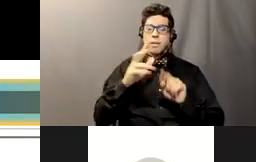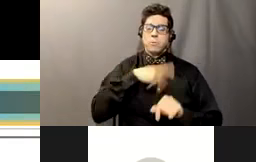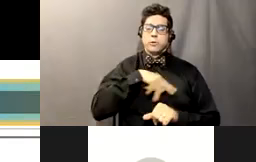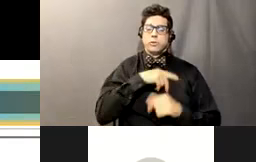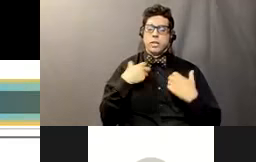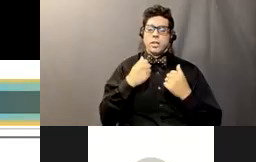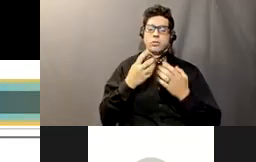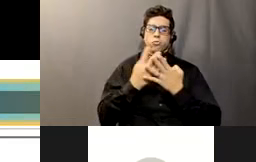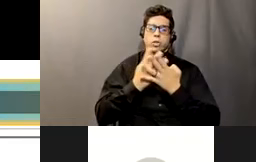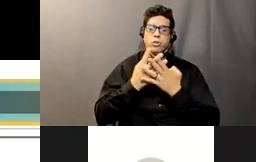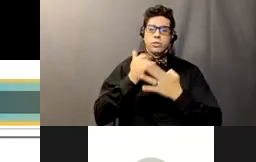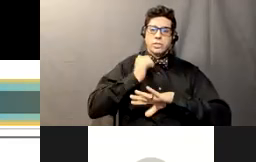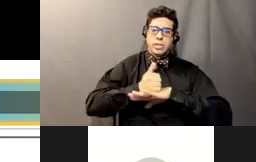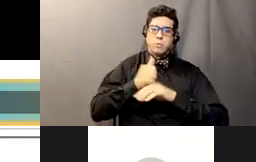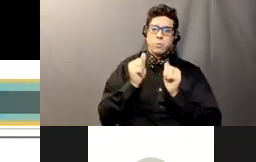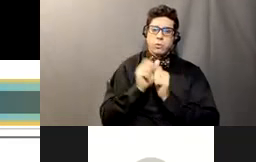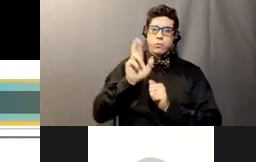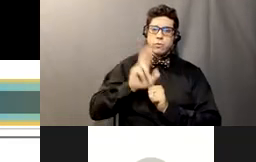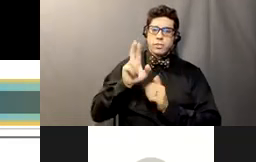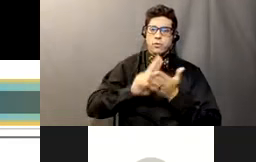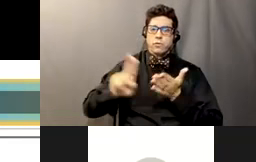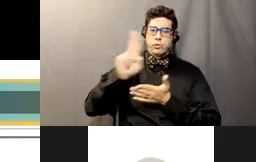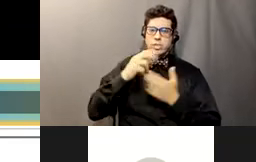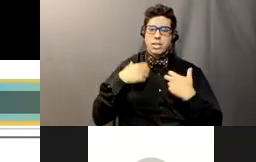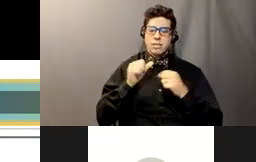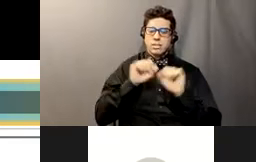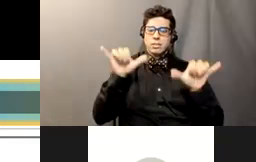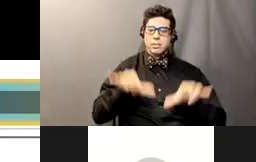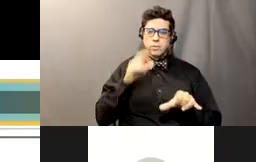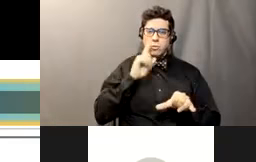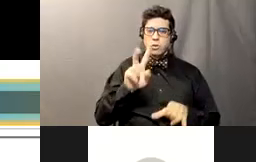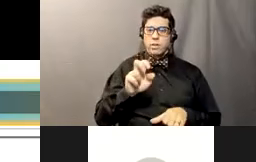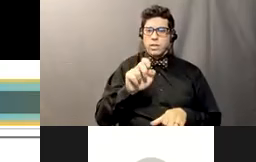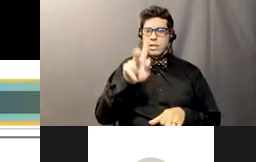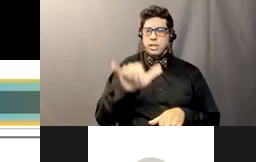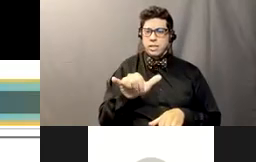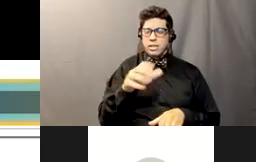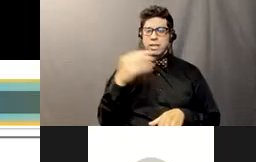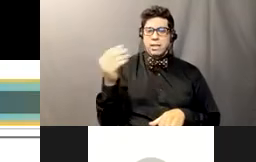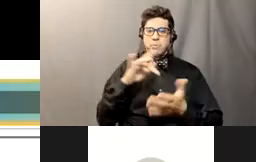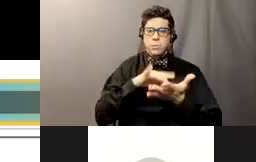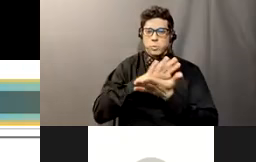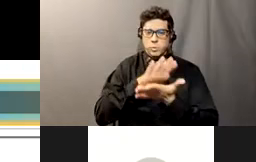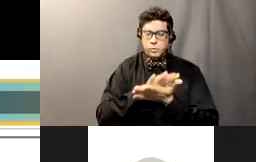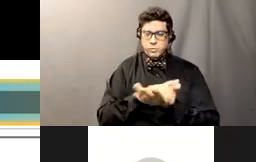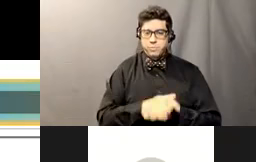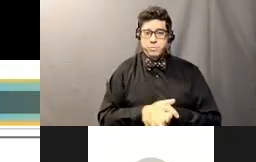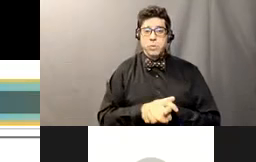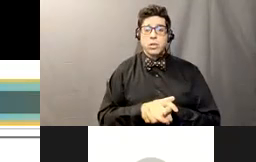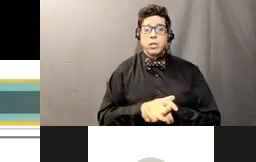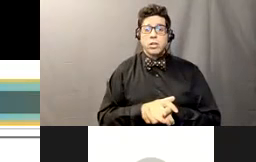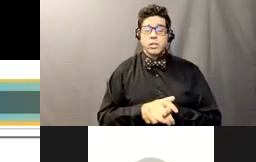by Riverside University Health Systems for our Valley Middle Schools and our high schools. We also do classroom presentations.